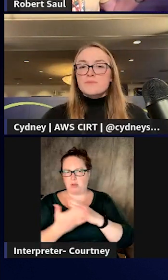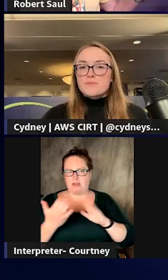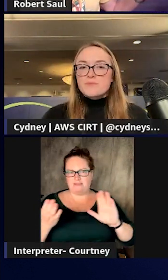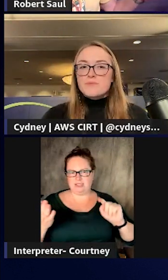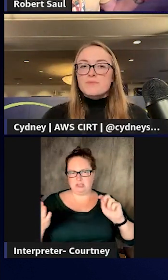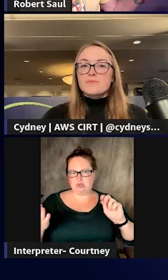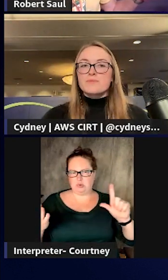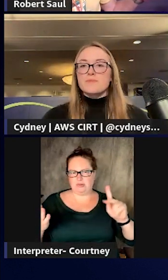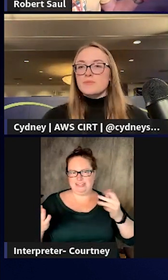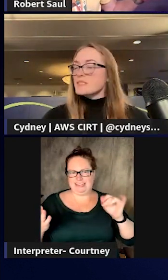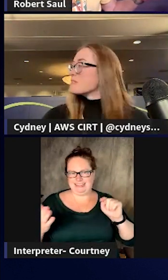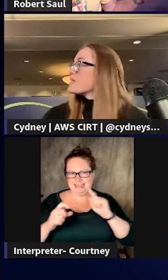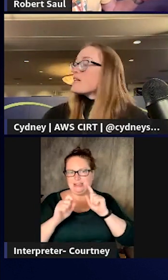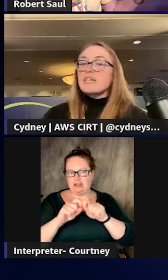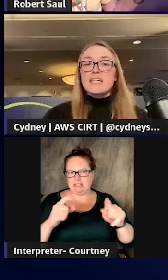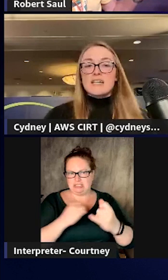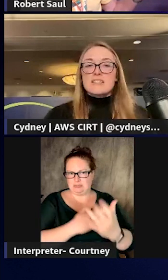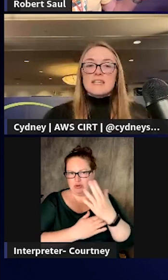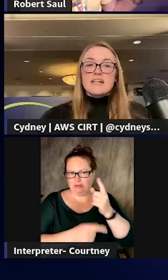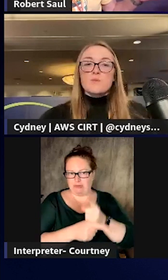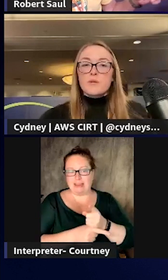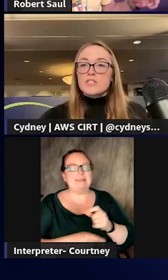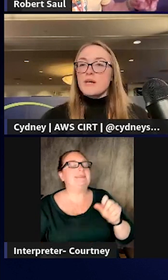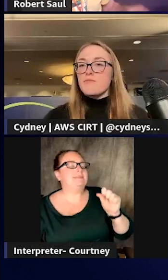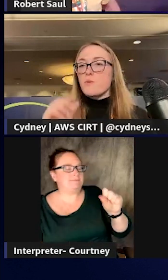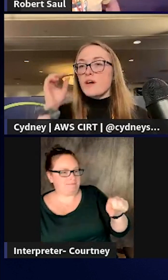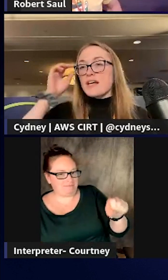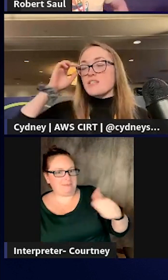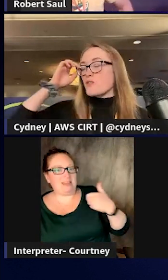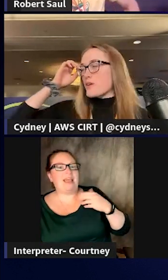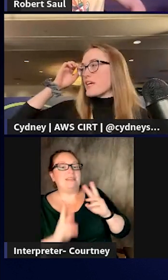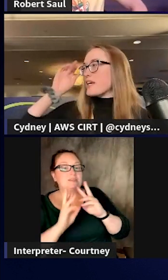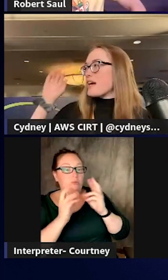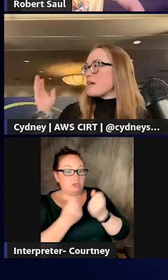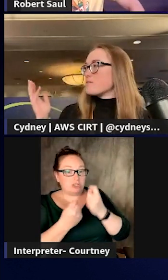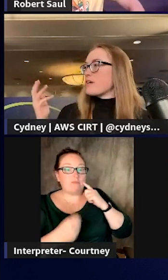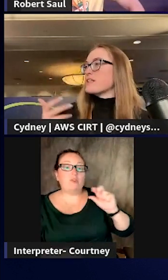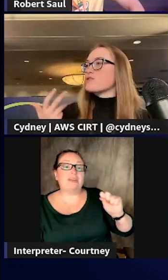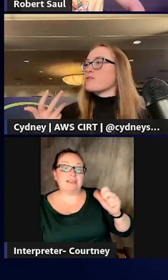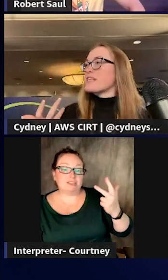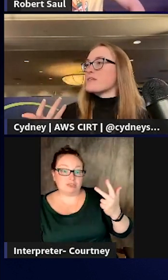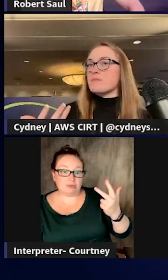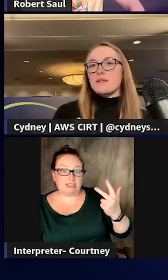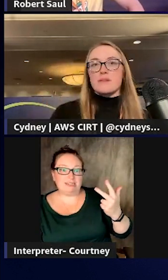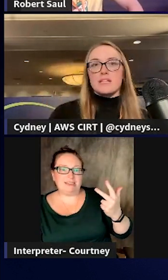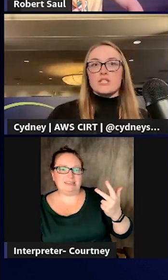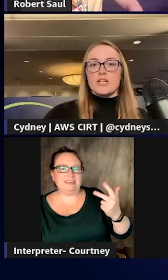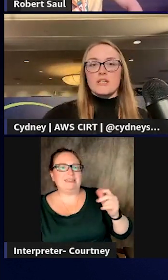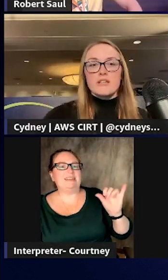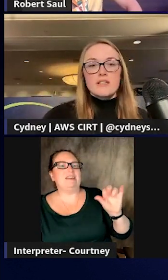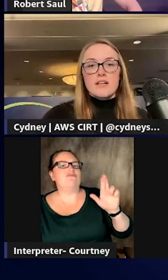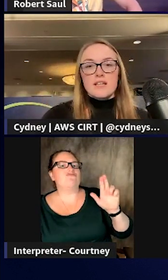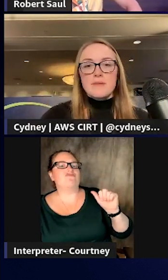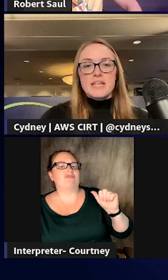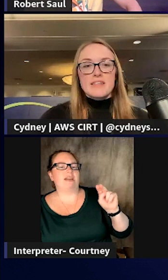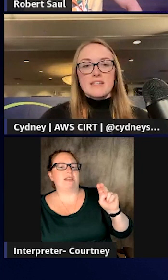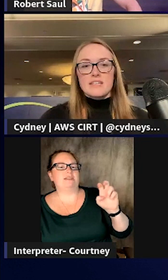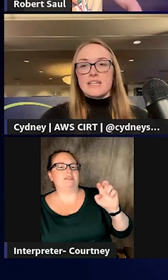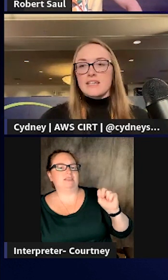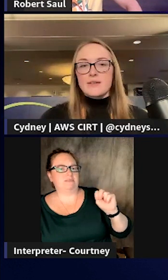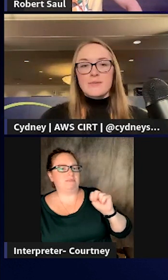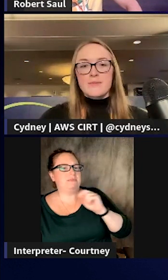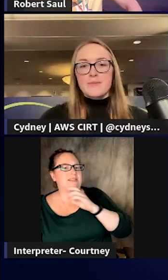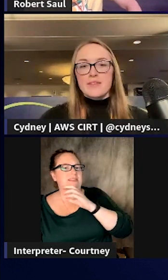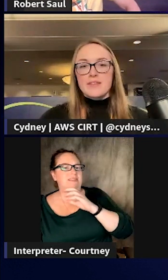this morning, right? He does. He has a workshop for S3, like it's a ransom simulation. Yeah. Let me get that